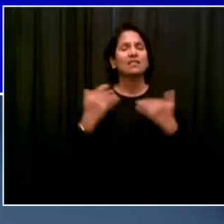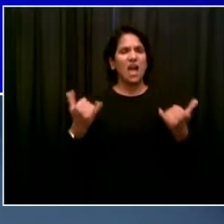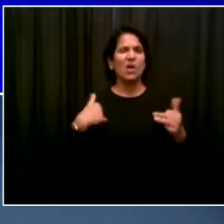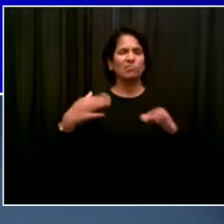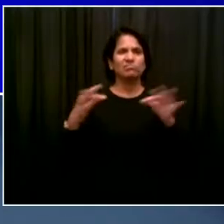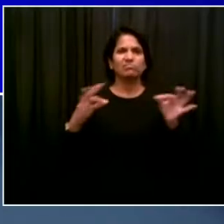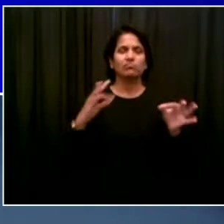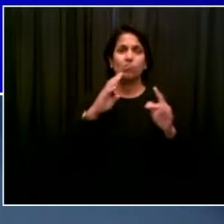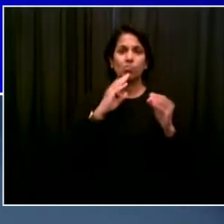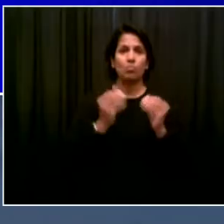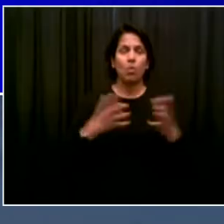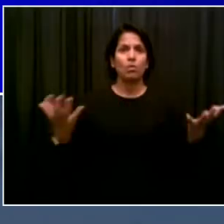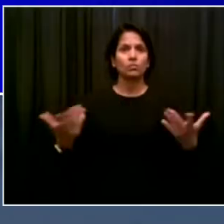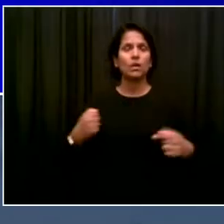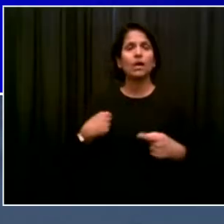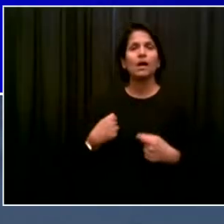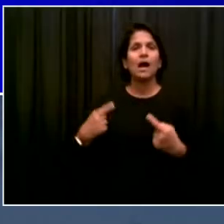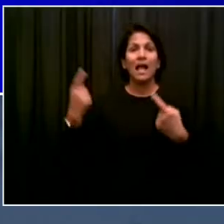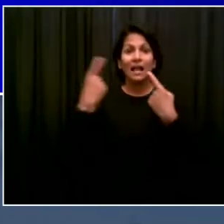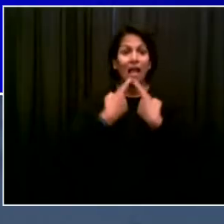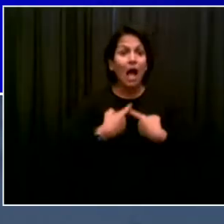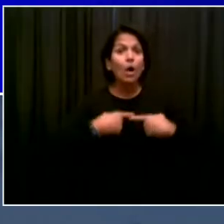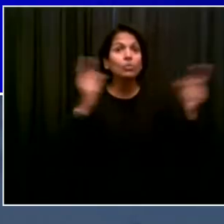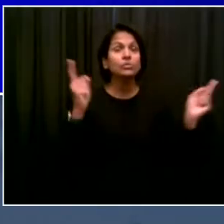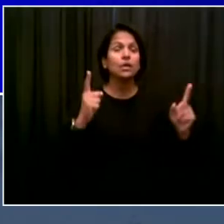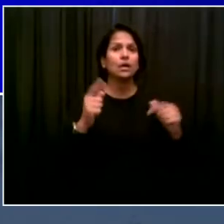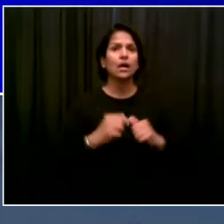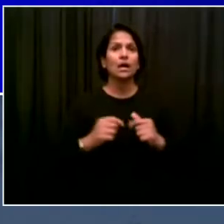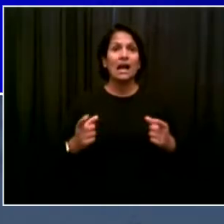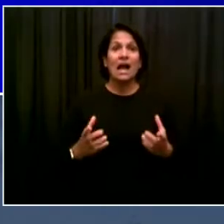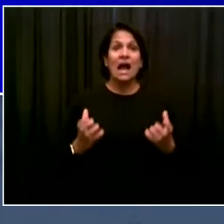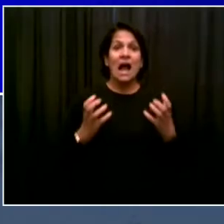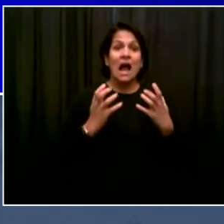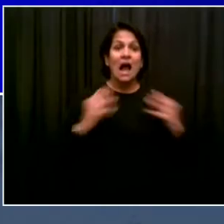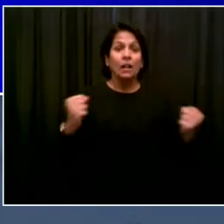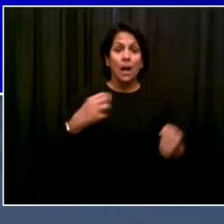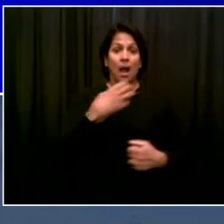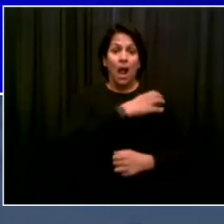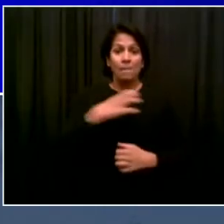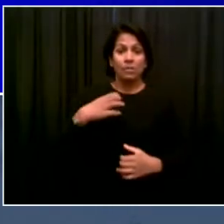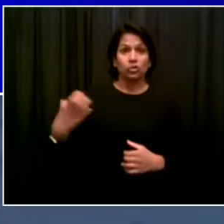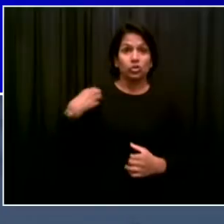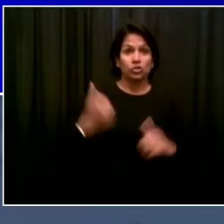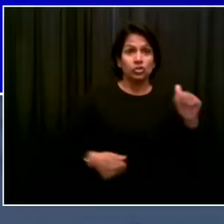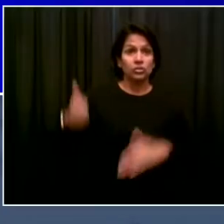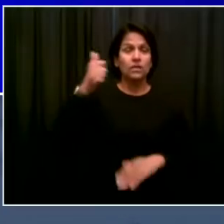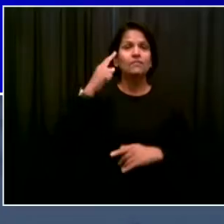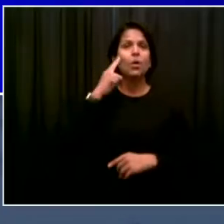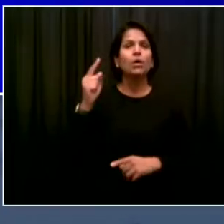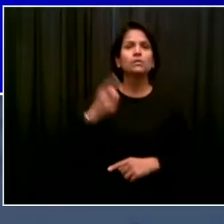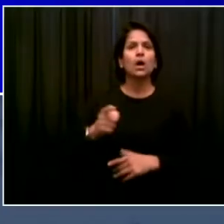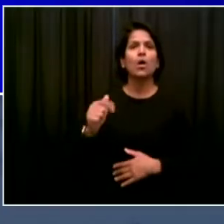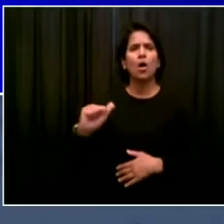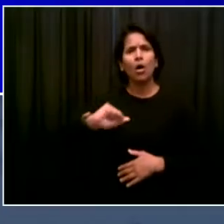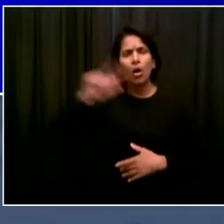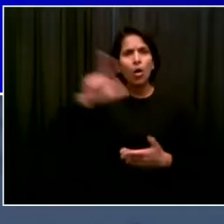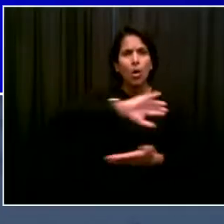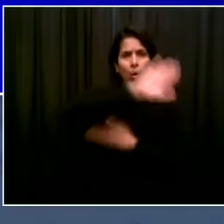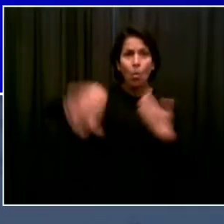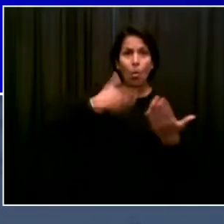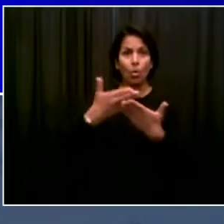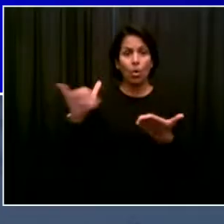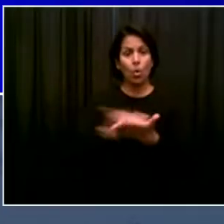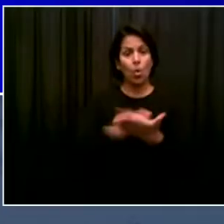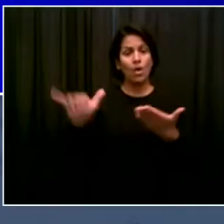an order requiring all city workers to be vaccinated. This will apply to all the agencies that are not covered